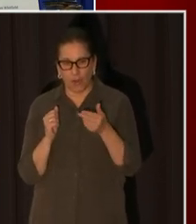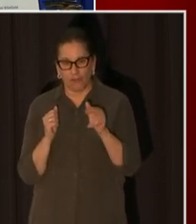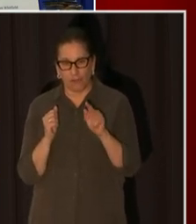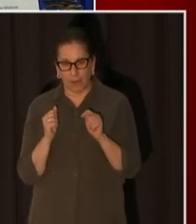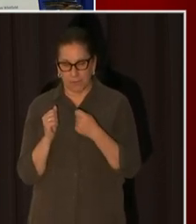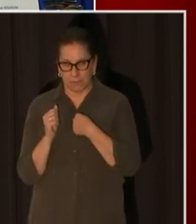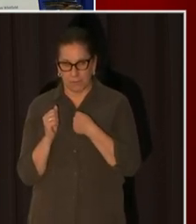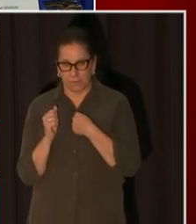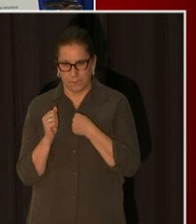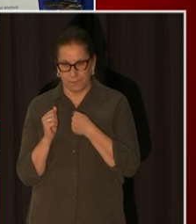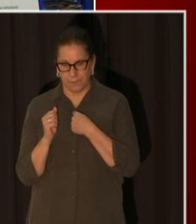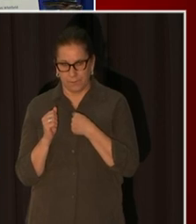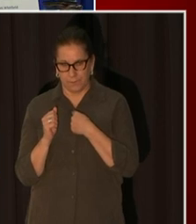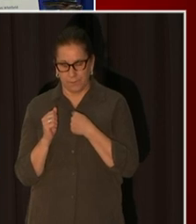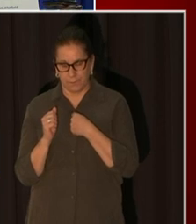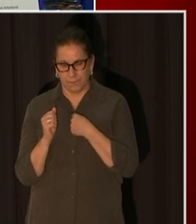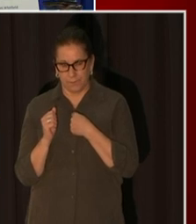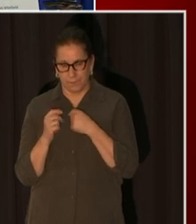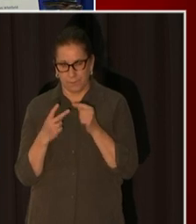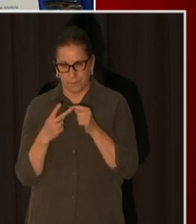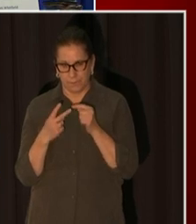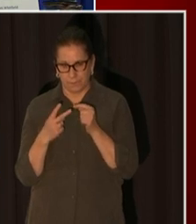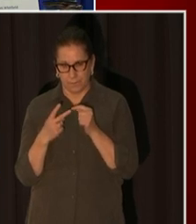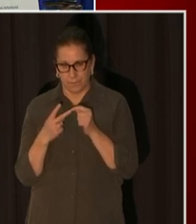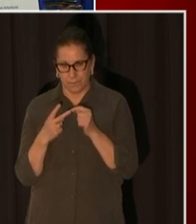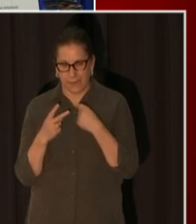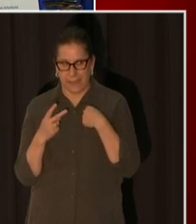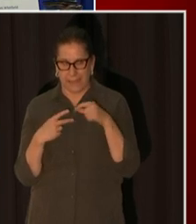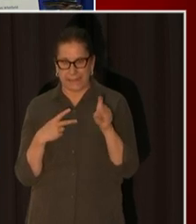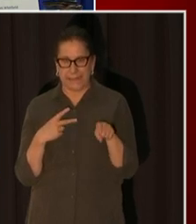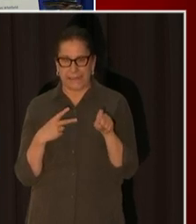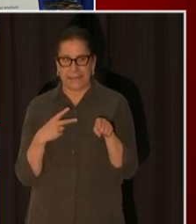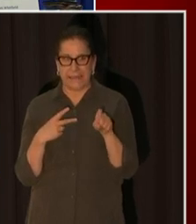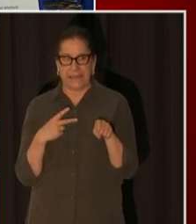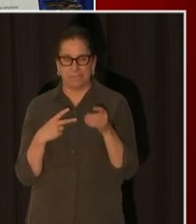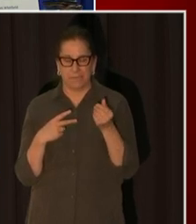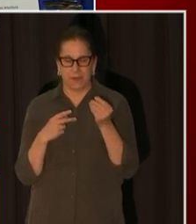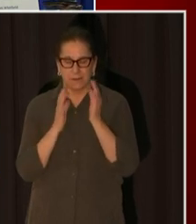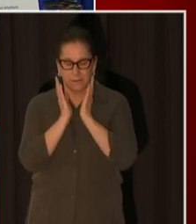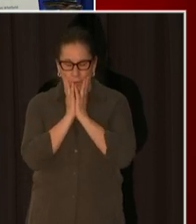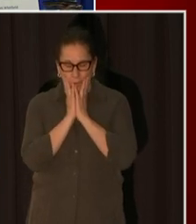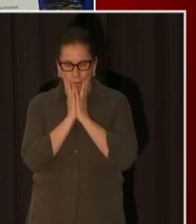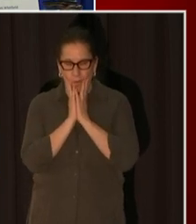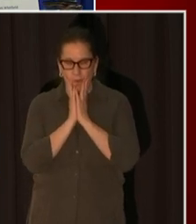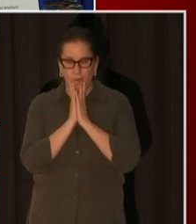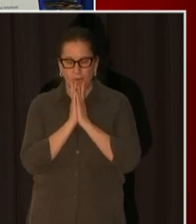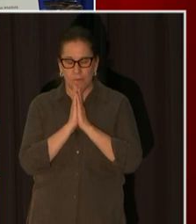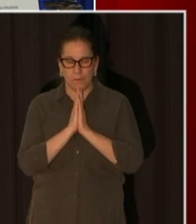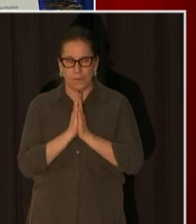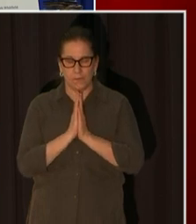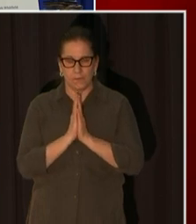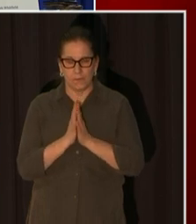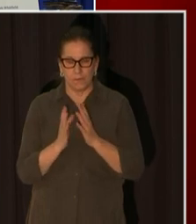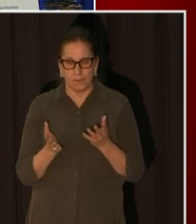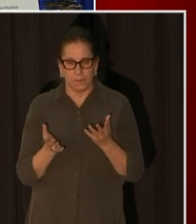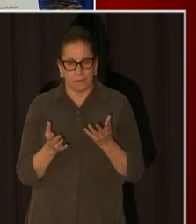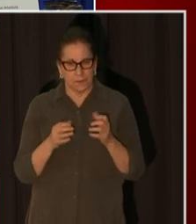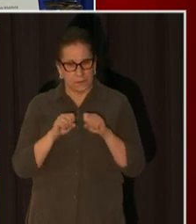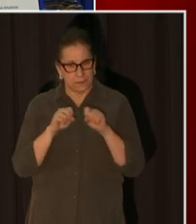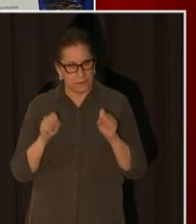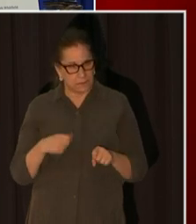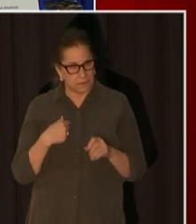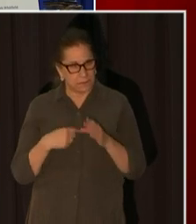grants, any of our robust retail grants. It's really kind of an unprecedented response in these unprecedented times. So totally understandable that